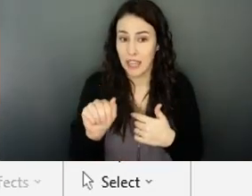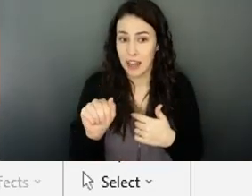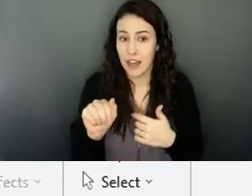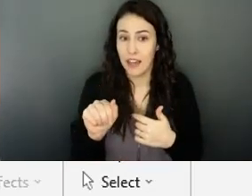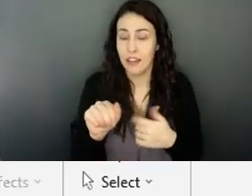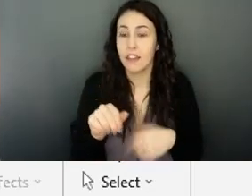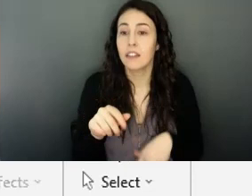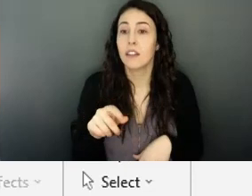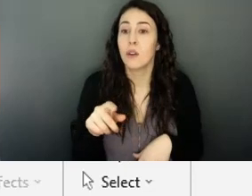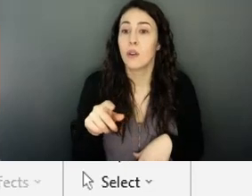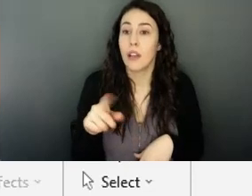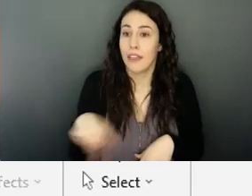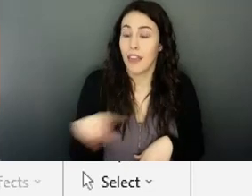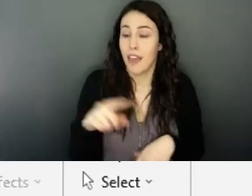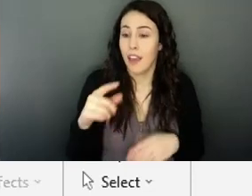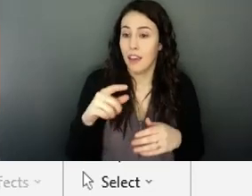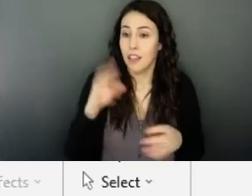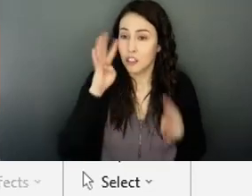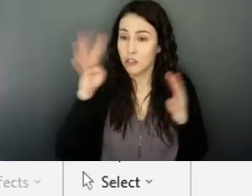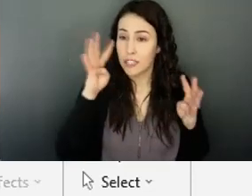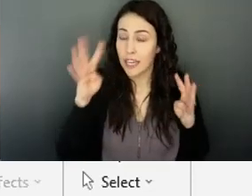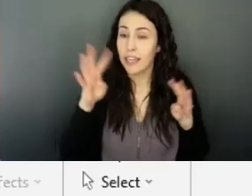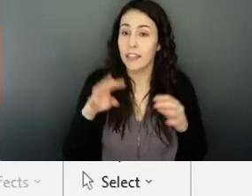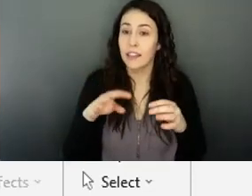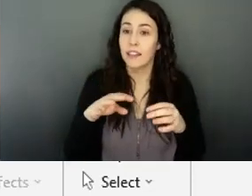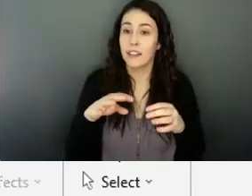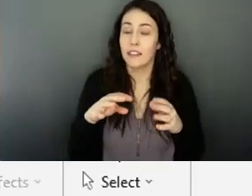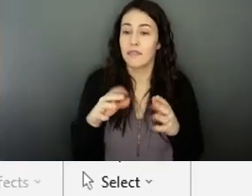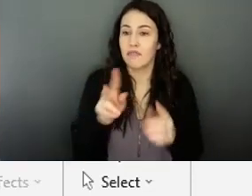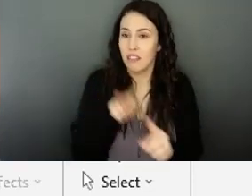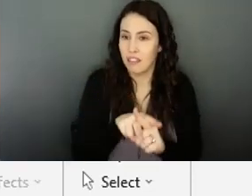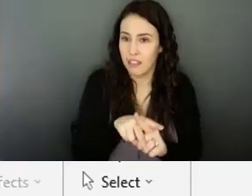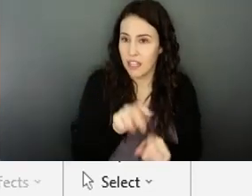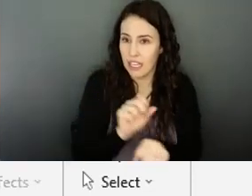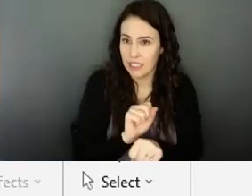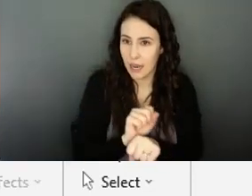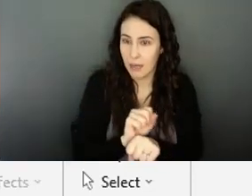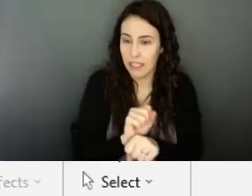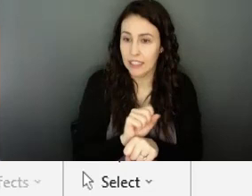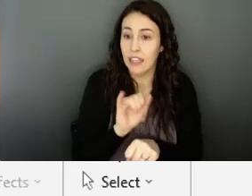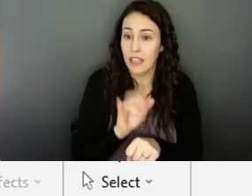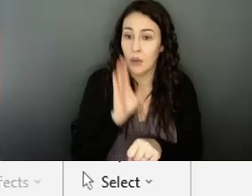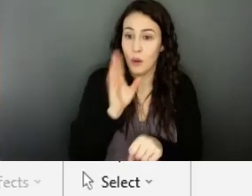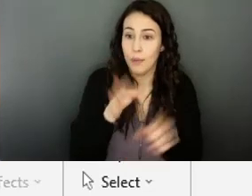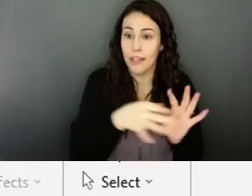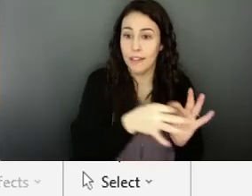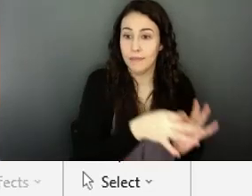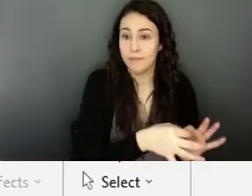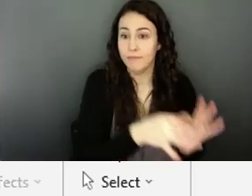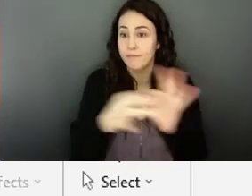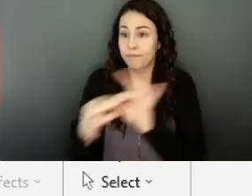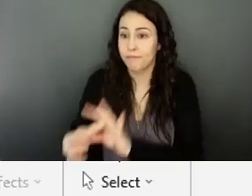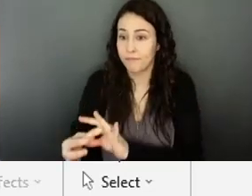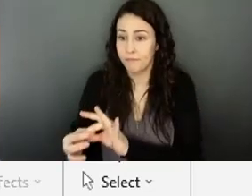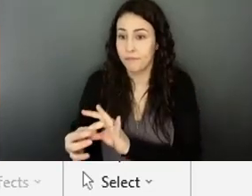create these assignments. They're related to what they will be expected to do in their professional lives.